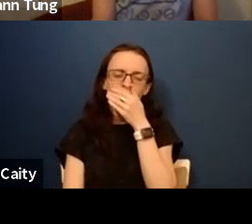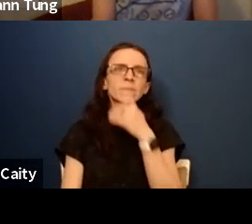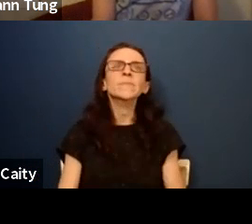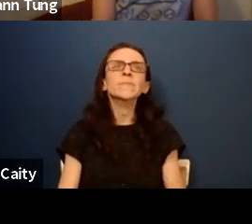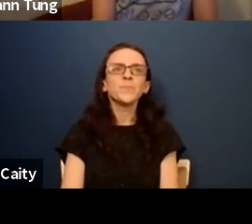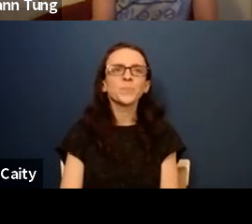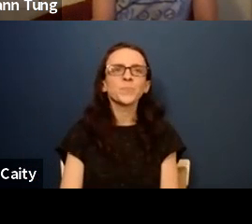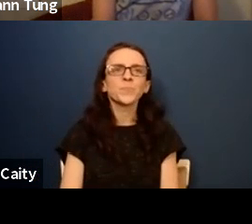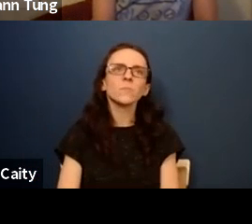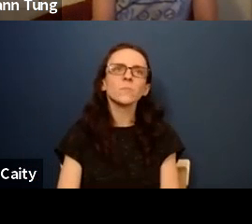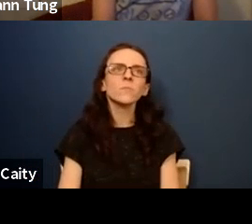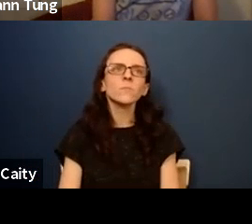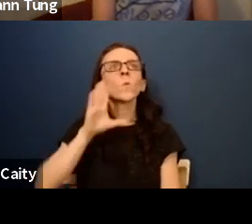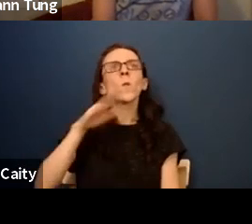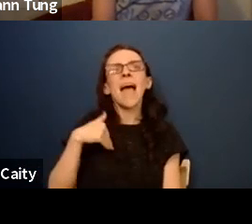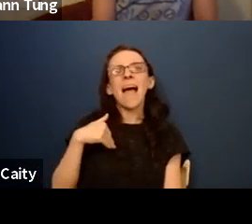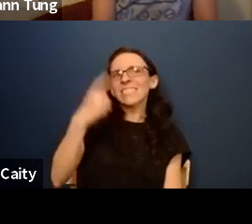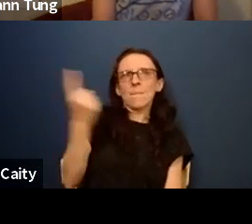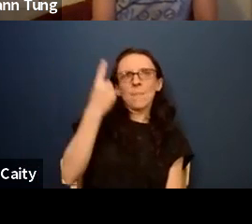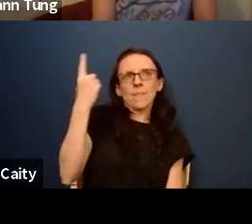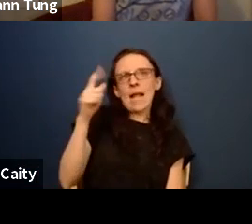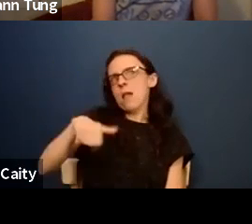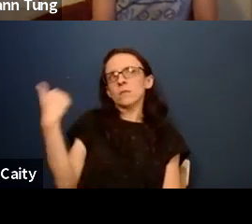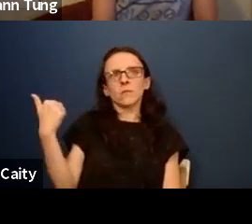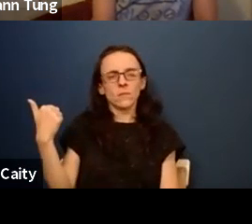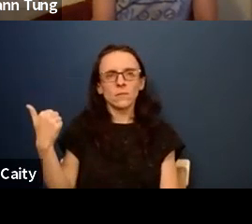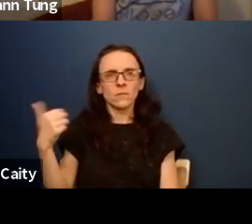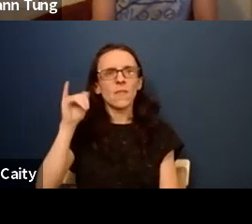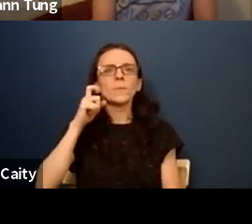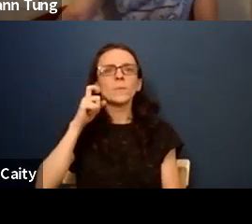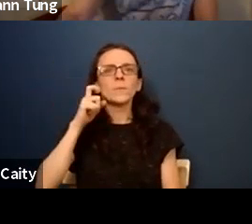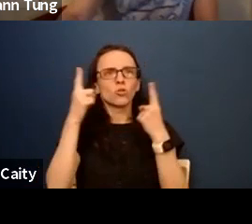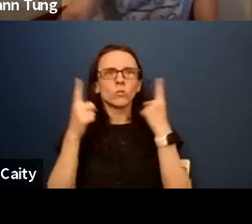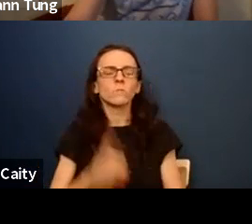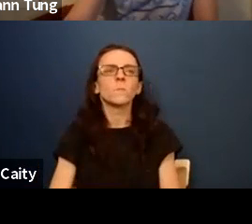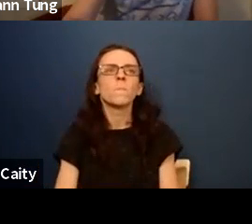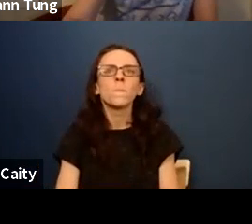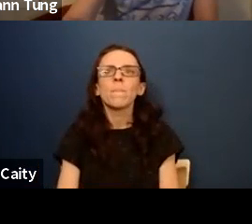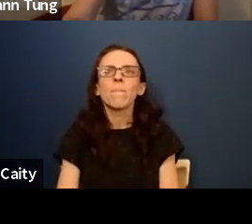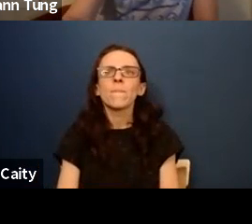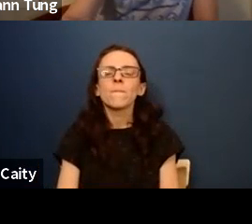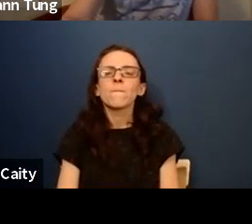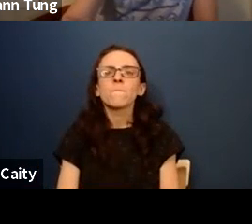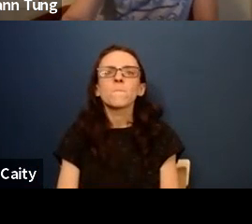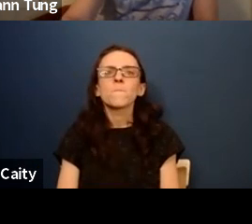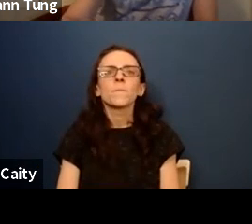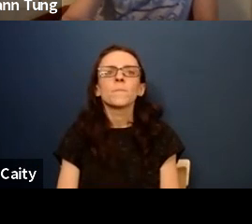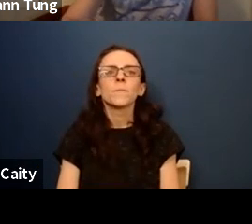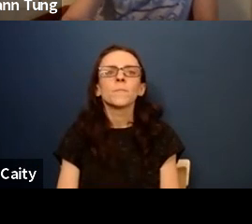some things else, other criteria that will be considered other than grades?